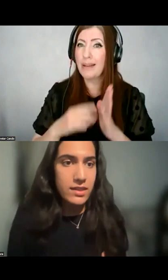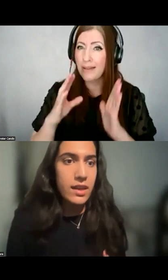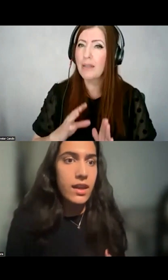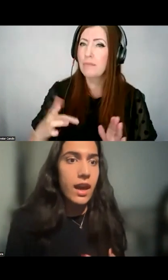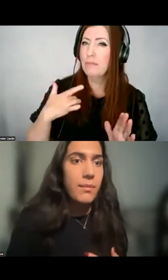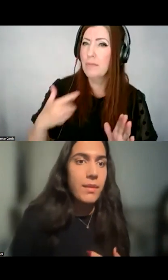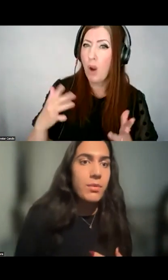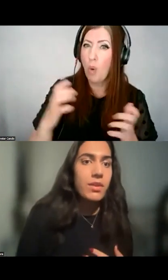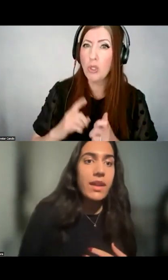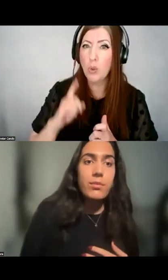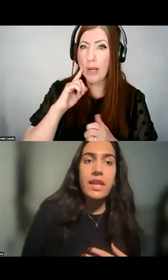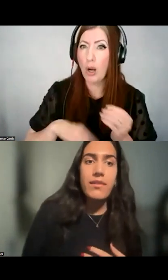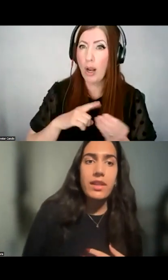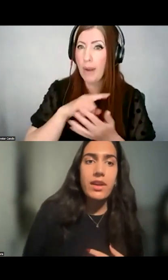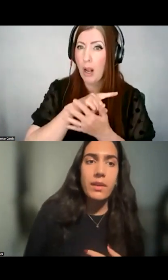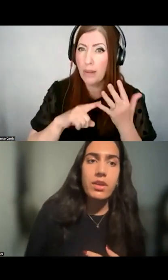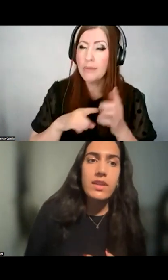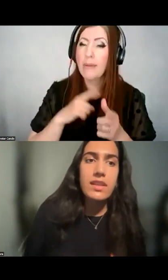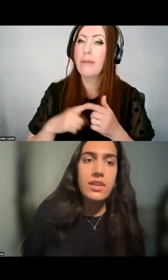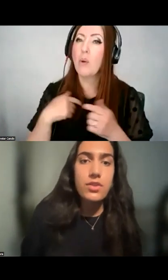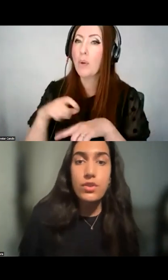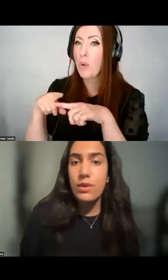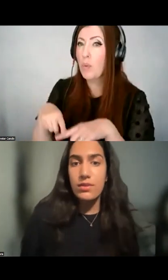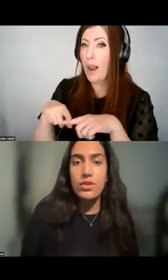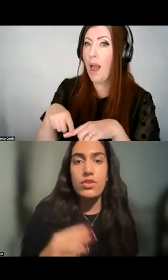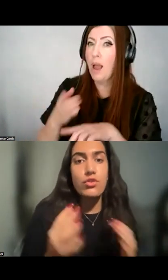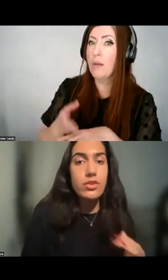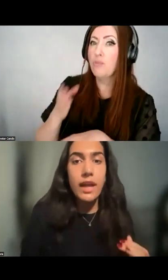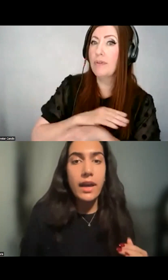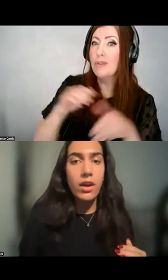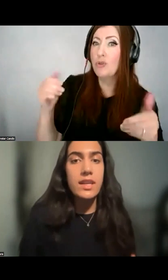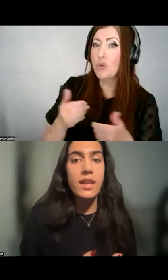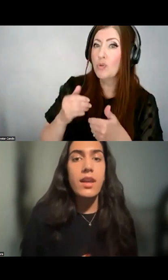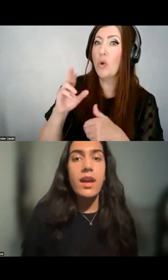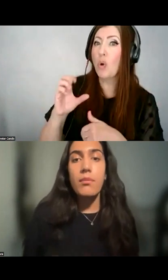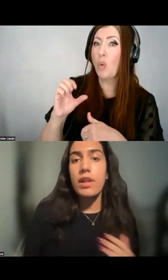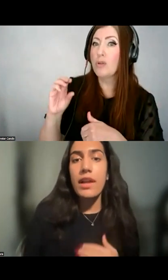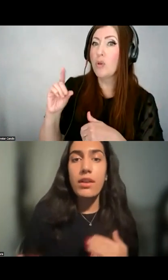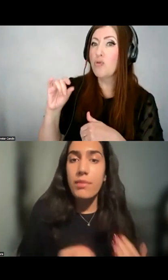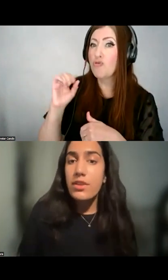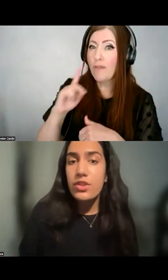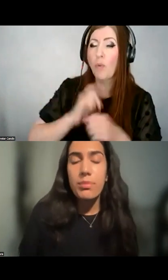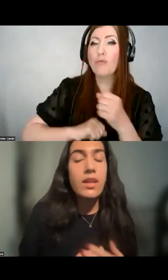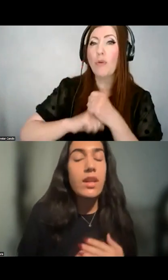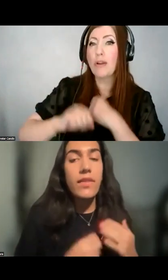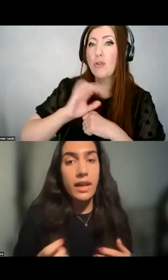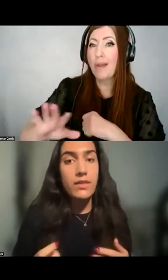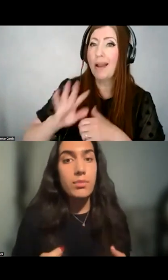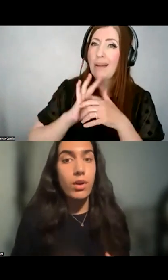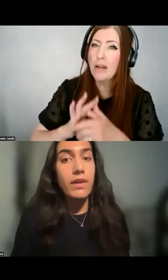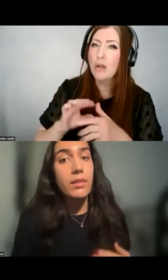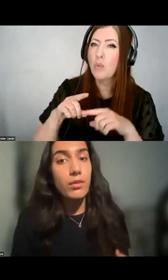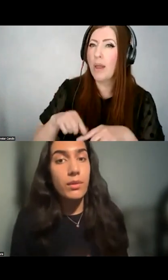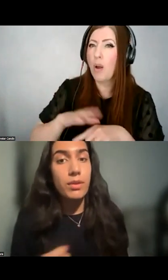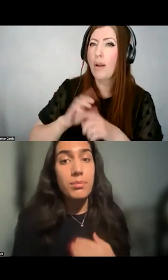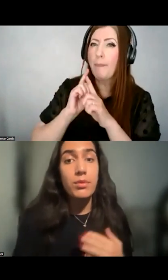about this. And then we relied really heavily on like previously introduced resolutions to structure that content, and relied on mentorship and that kind of